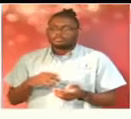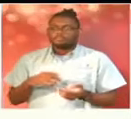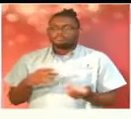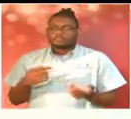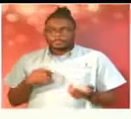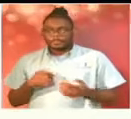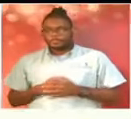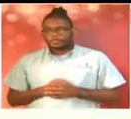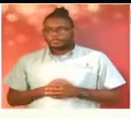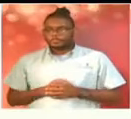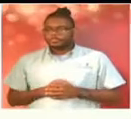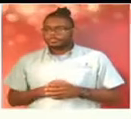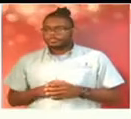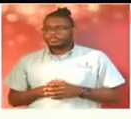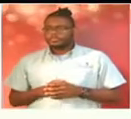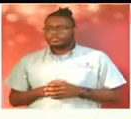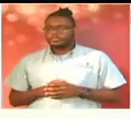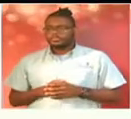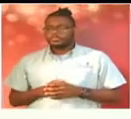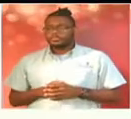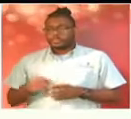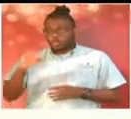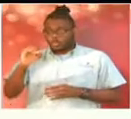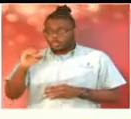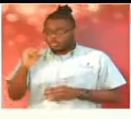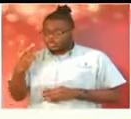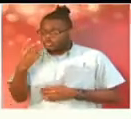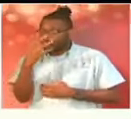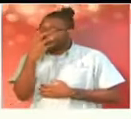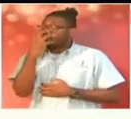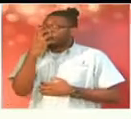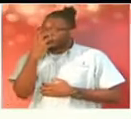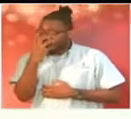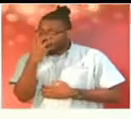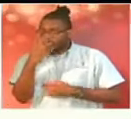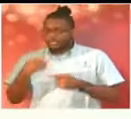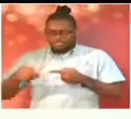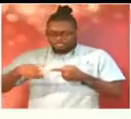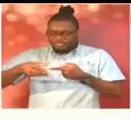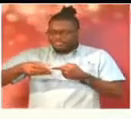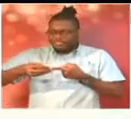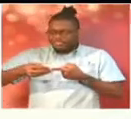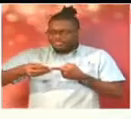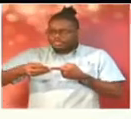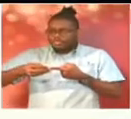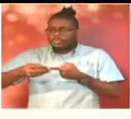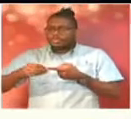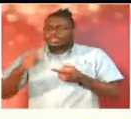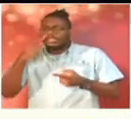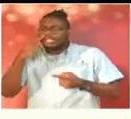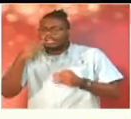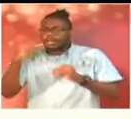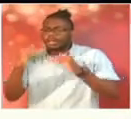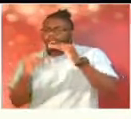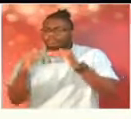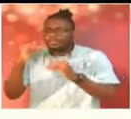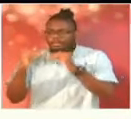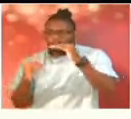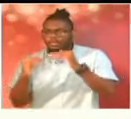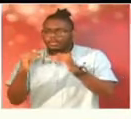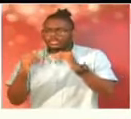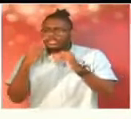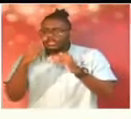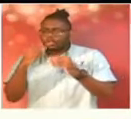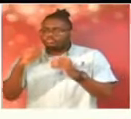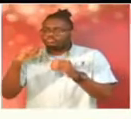readings on that little machine that you put on your fingertip to see what your oxygen levels are, anything like that should trigger you reaching out to the system to